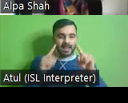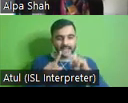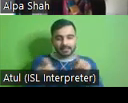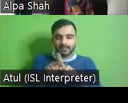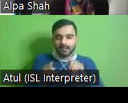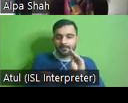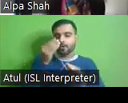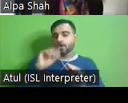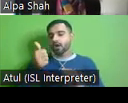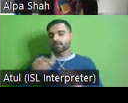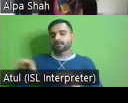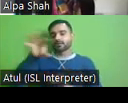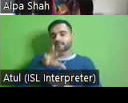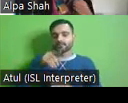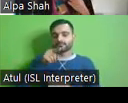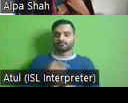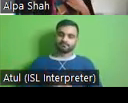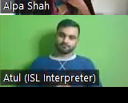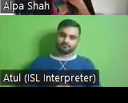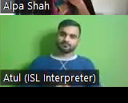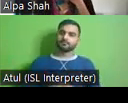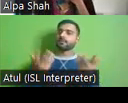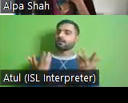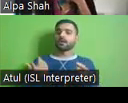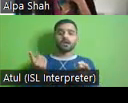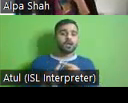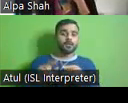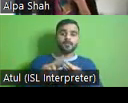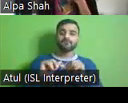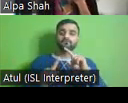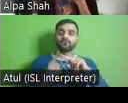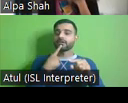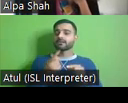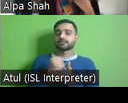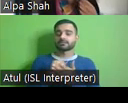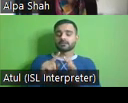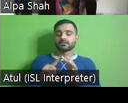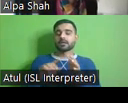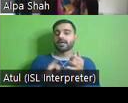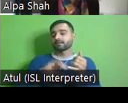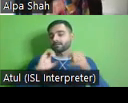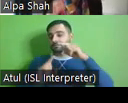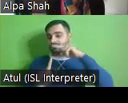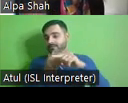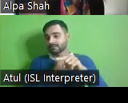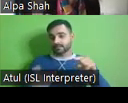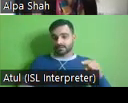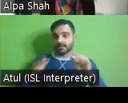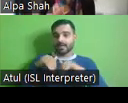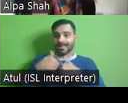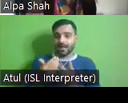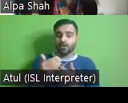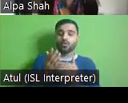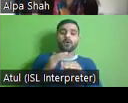other states. And so scholars have in fact called them tribal castes. So this is how the great